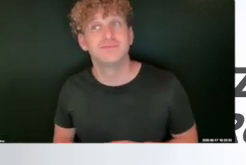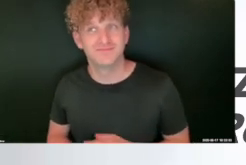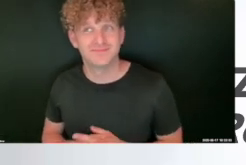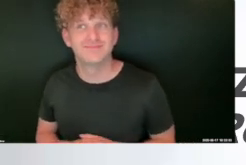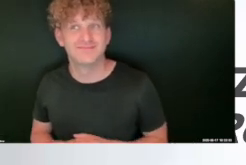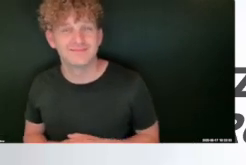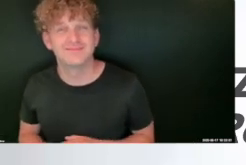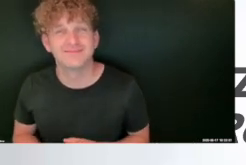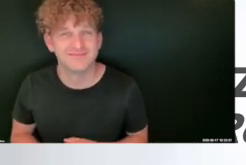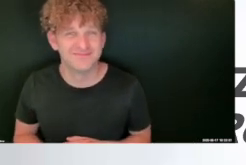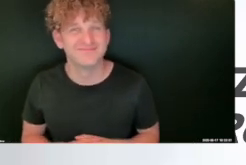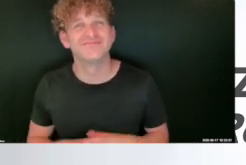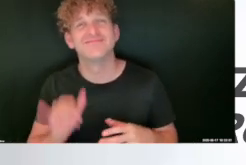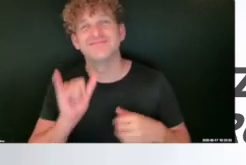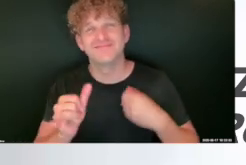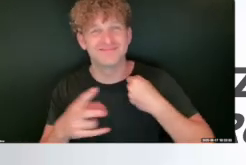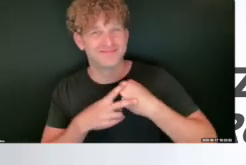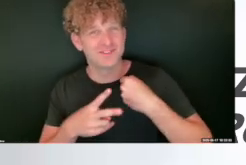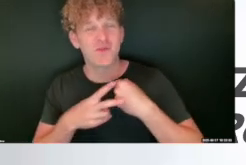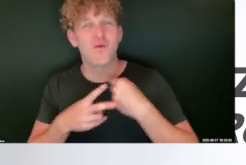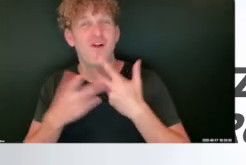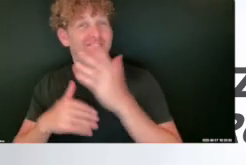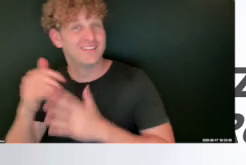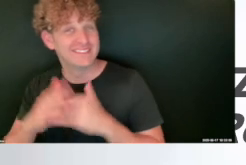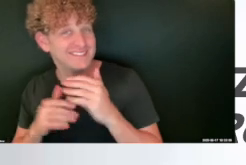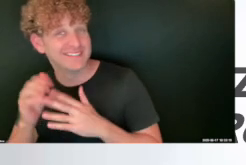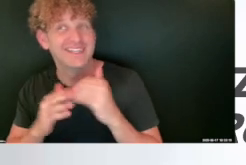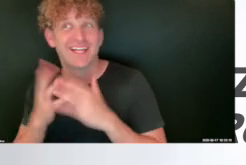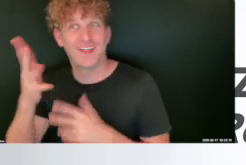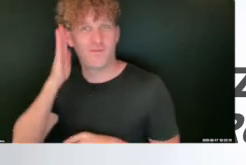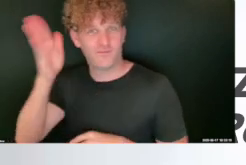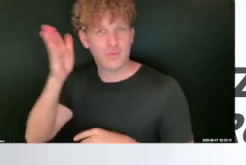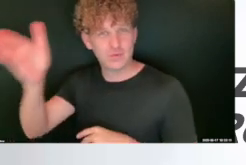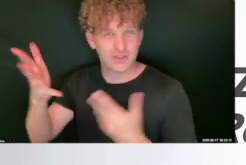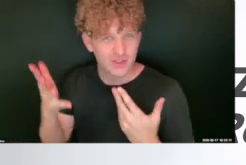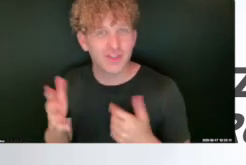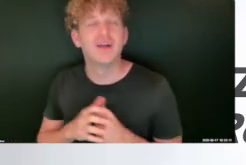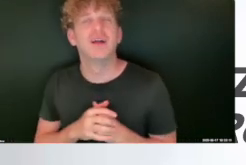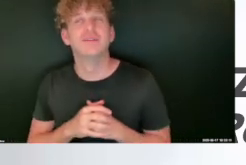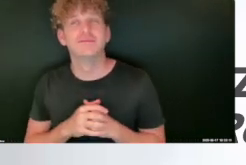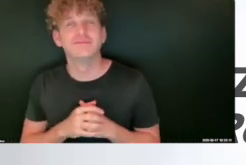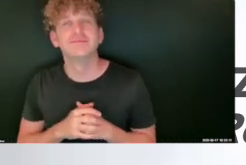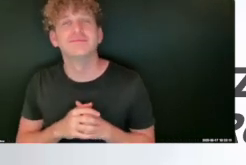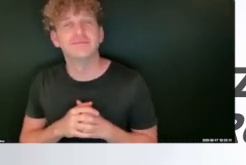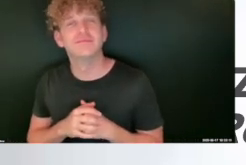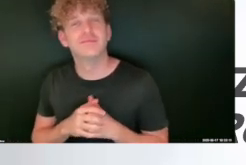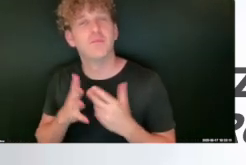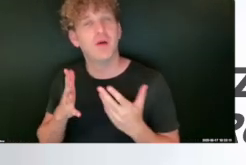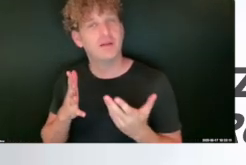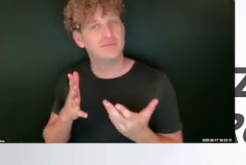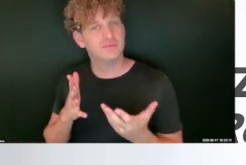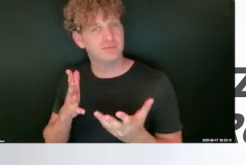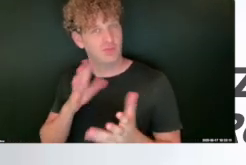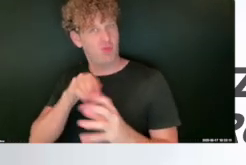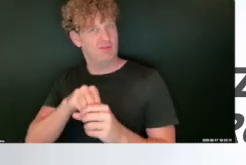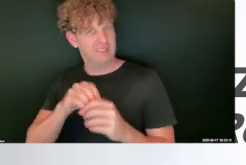program's commitment to environmental responsibility, and all funds secured from the resale of the